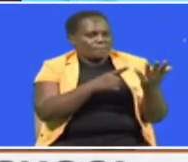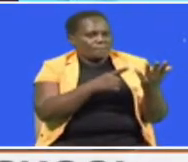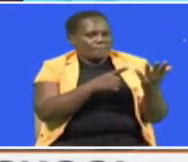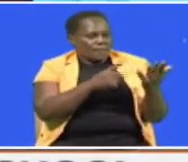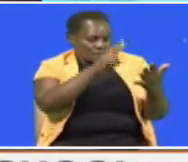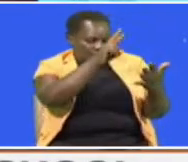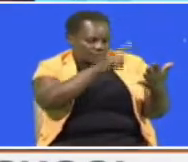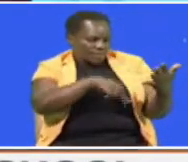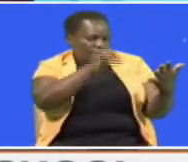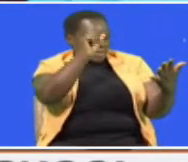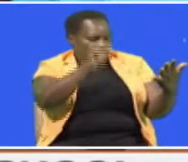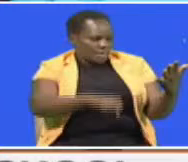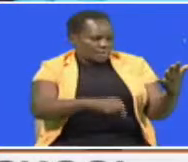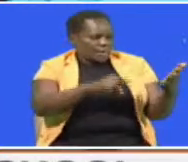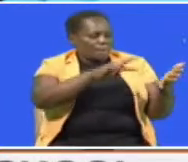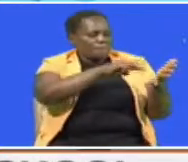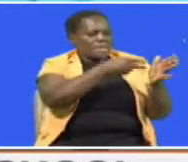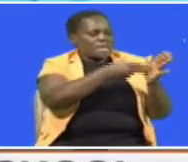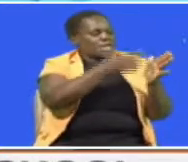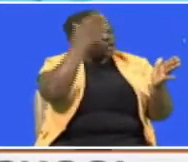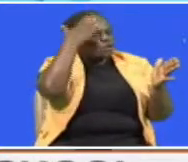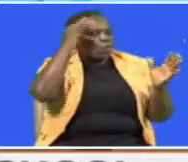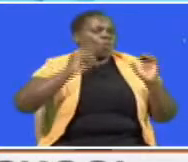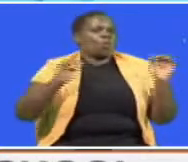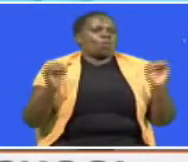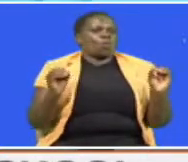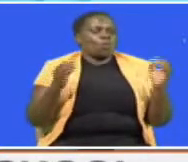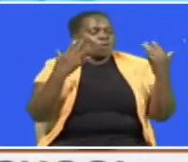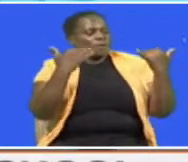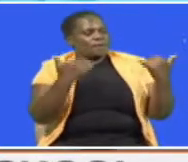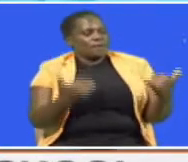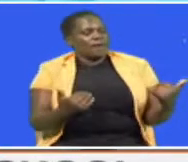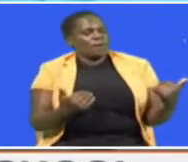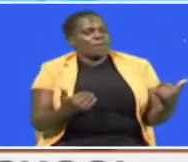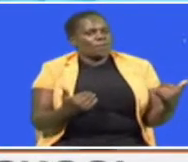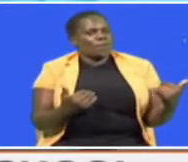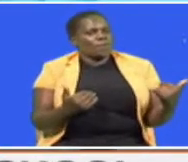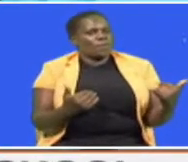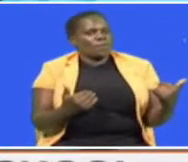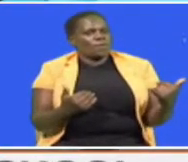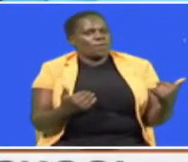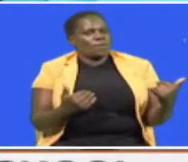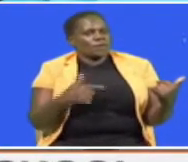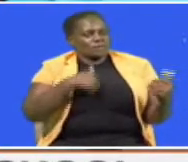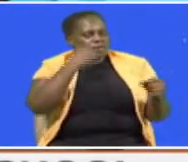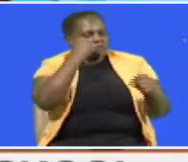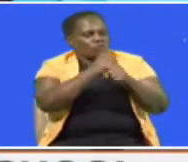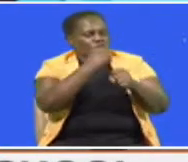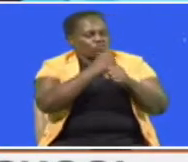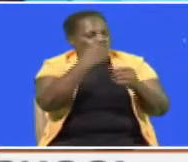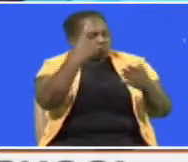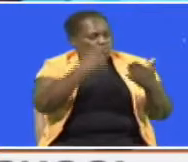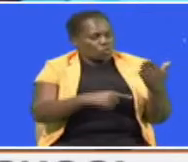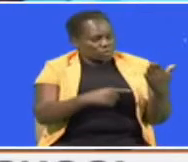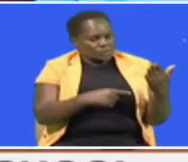they can read but they don't know the meaning of that word. So now what we are doing now is